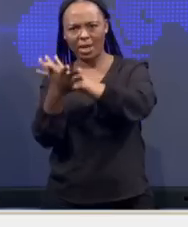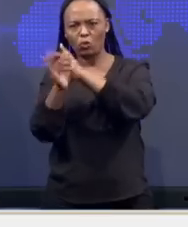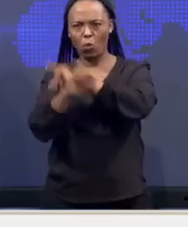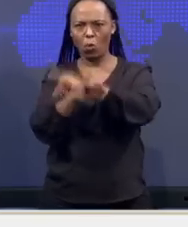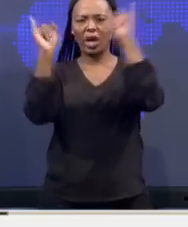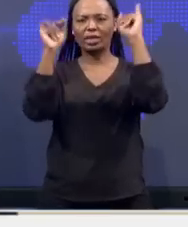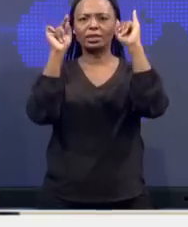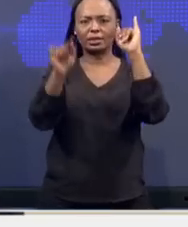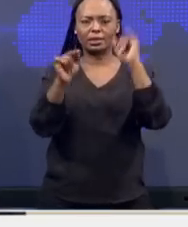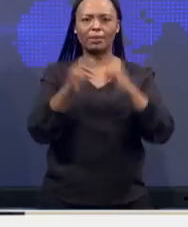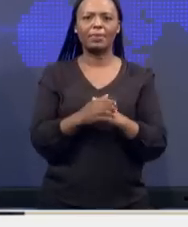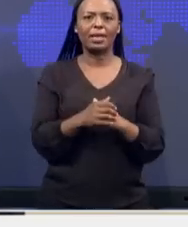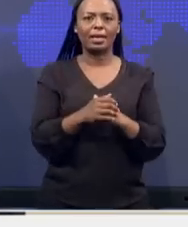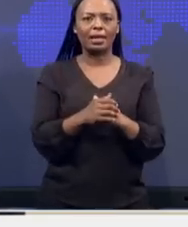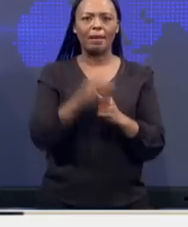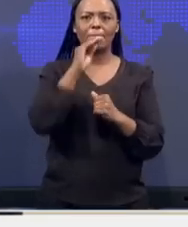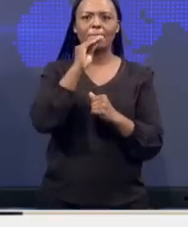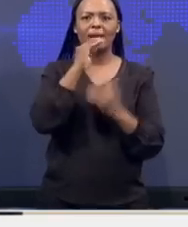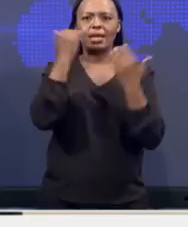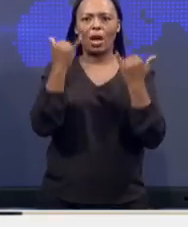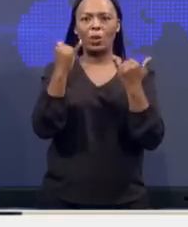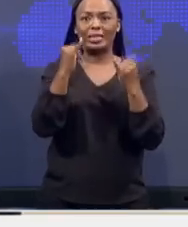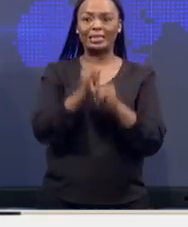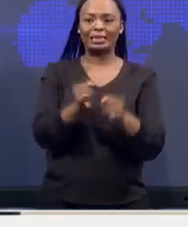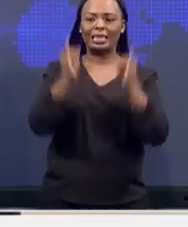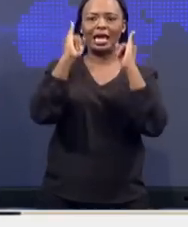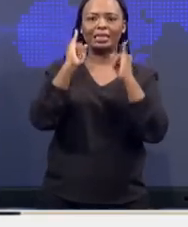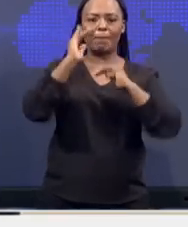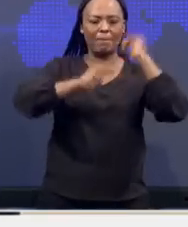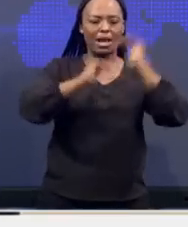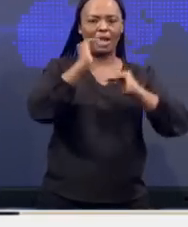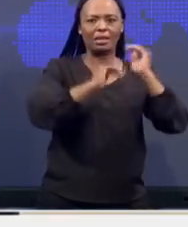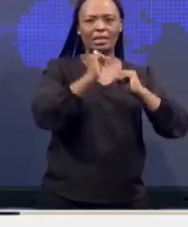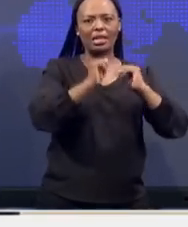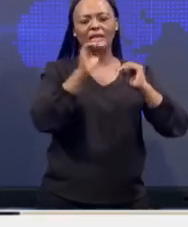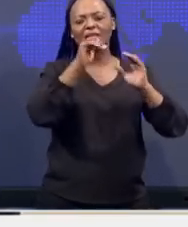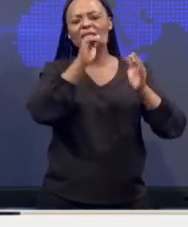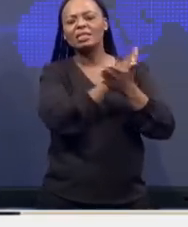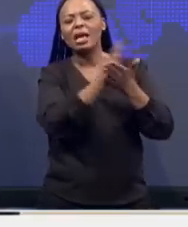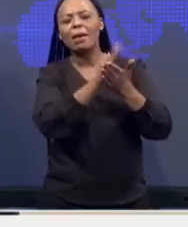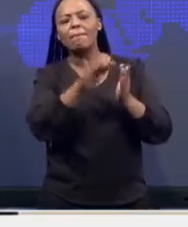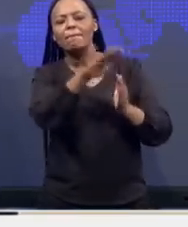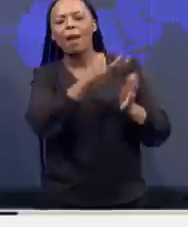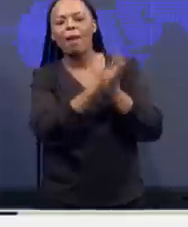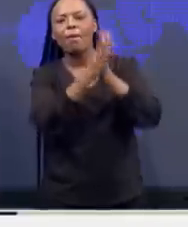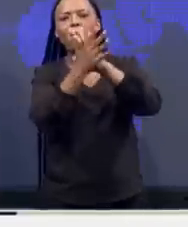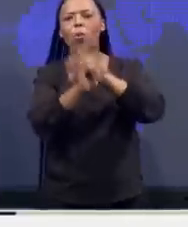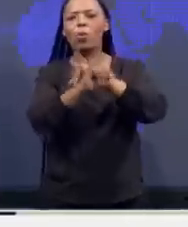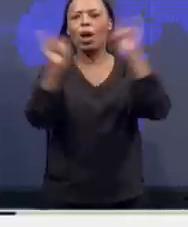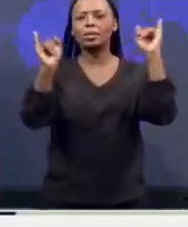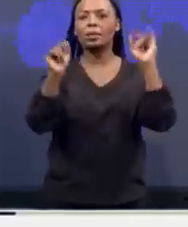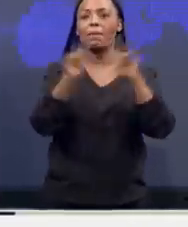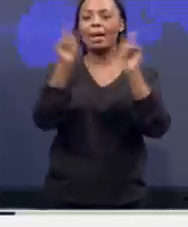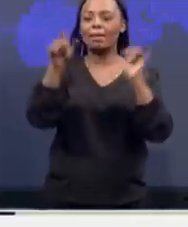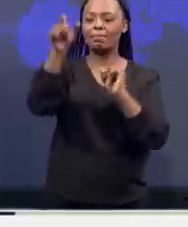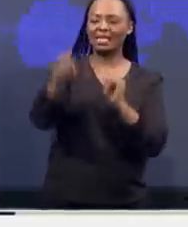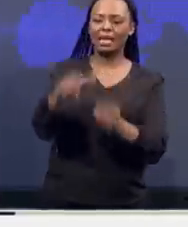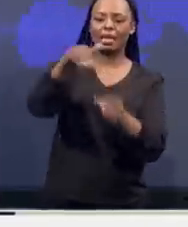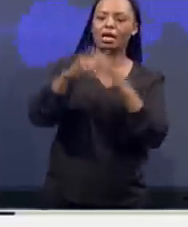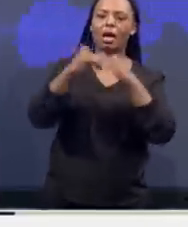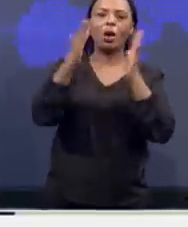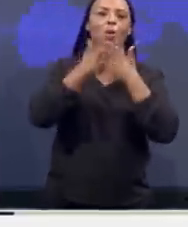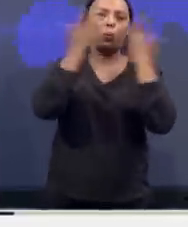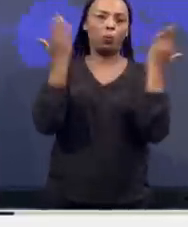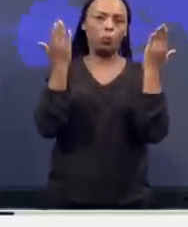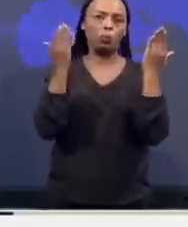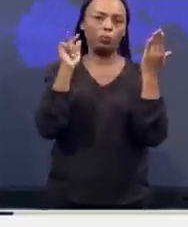that there are serious structural defects as a result of fire. There was nobody in the house, so we